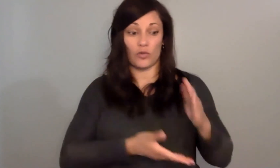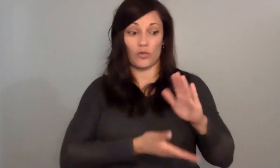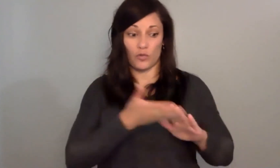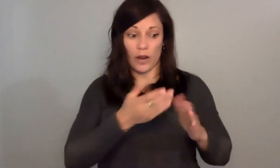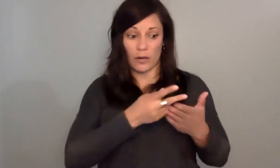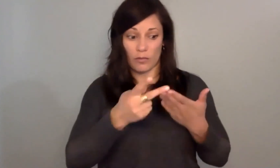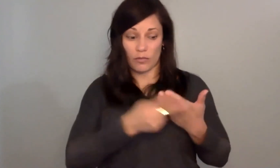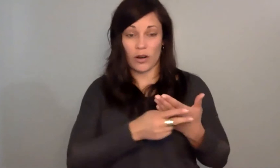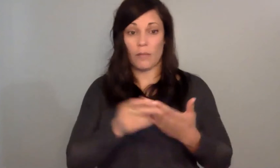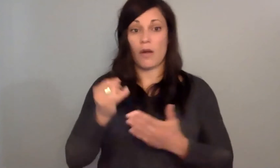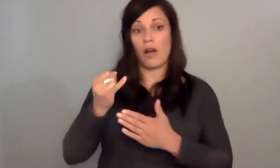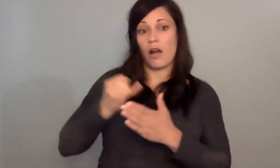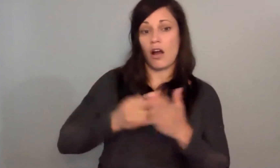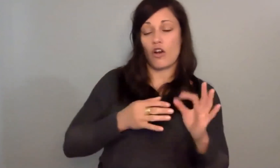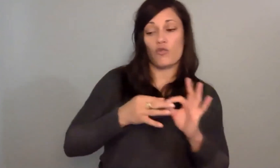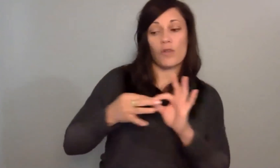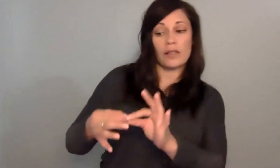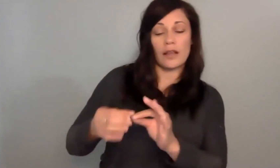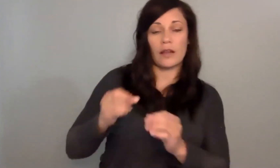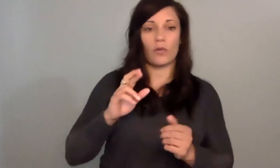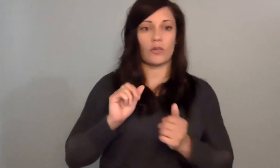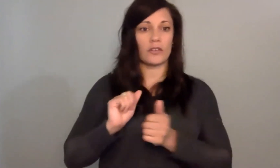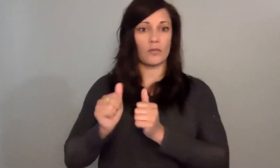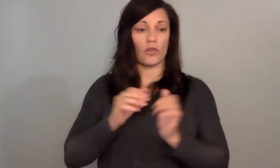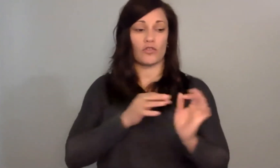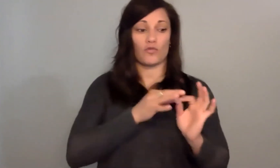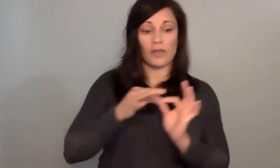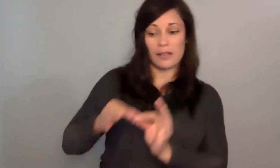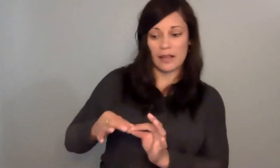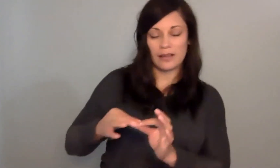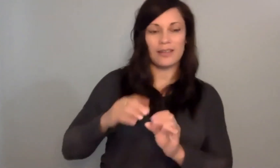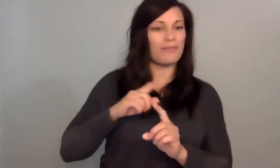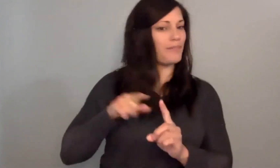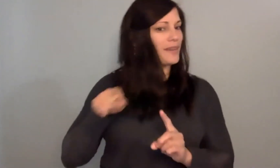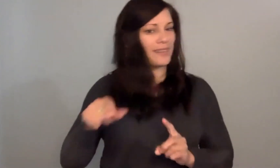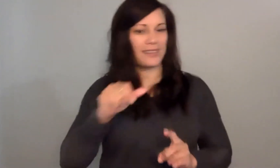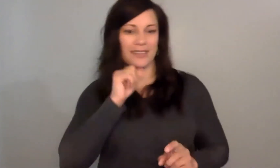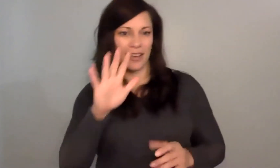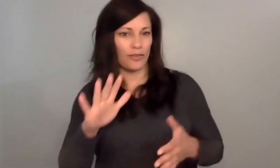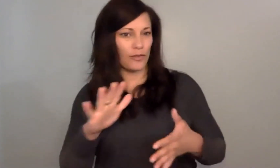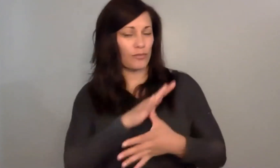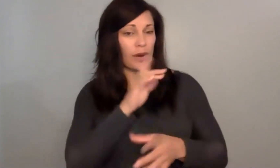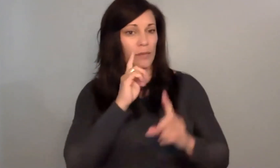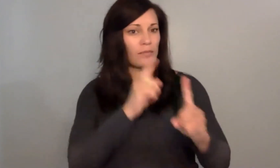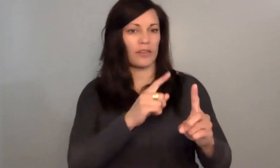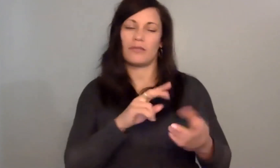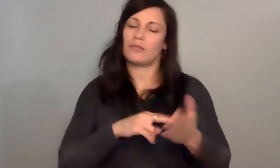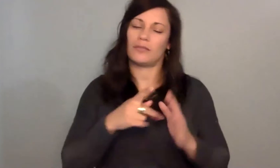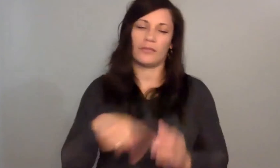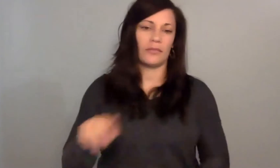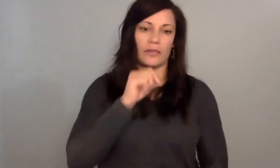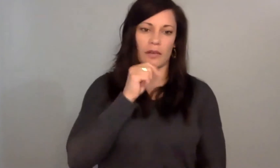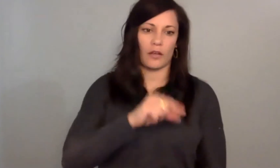arts related or sports related, but that's actually not your primary mission, you would not qualify.